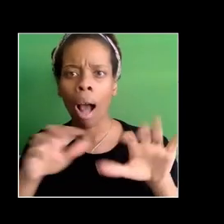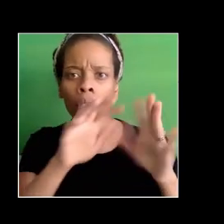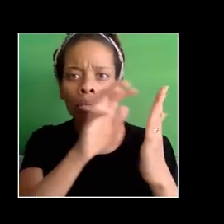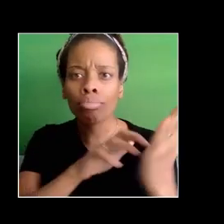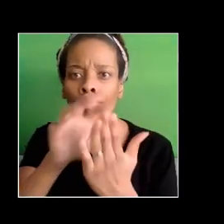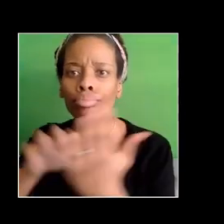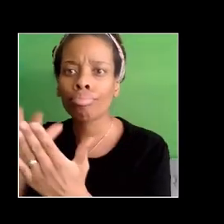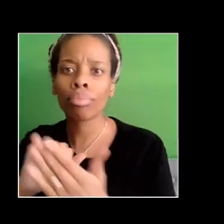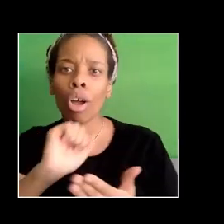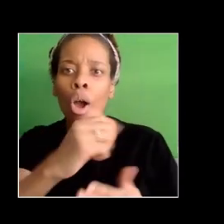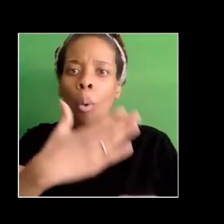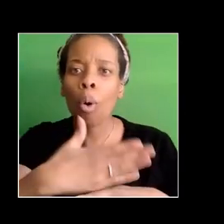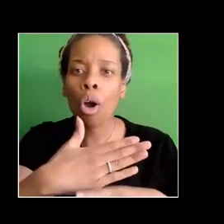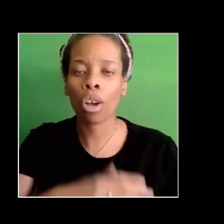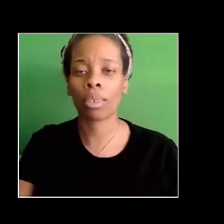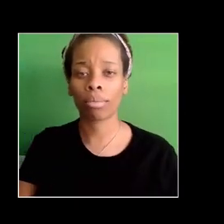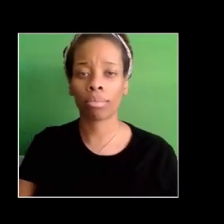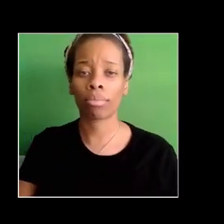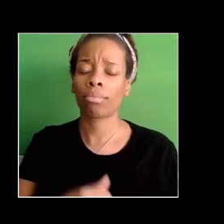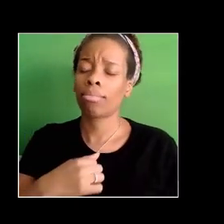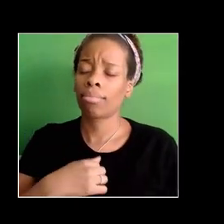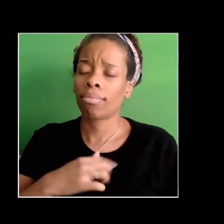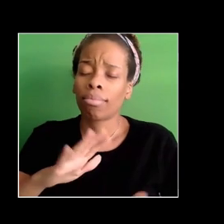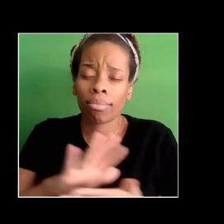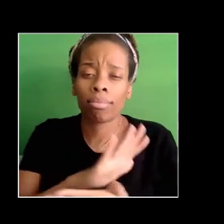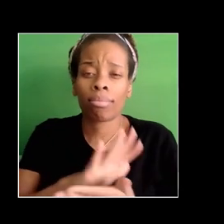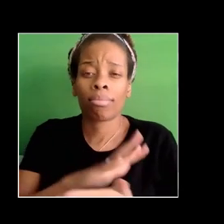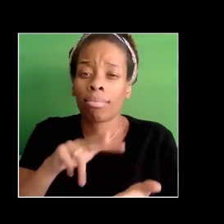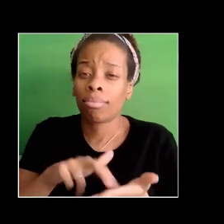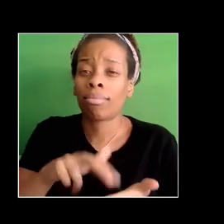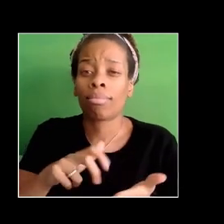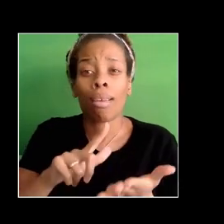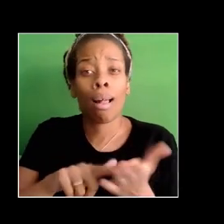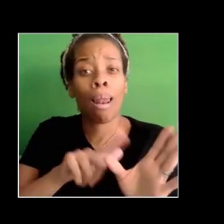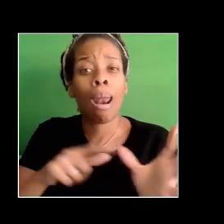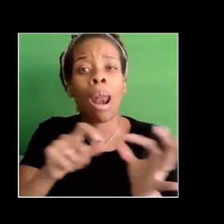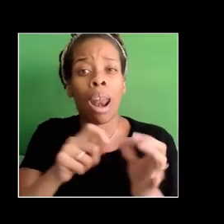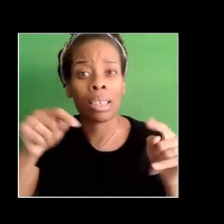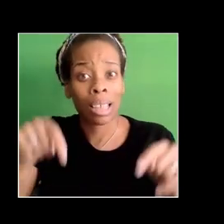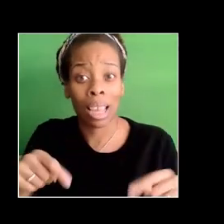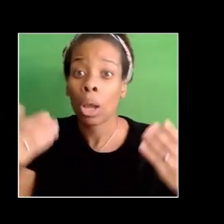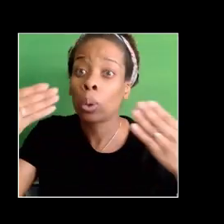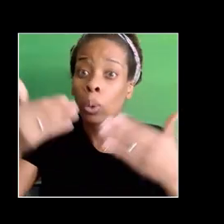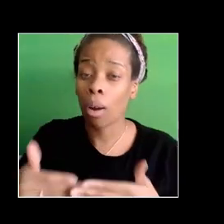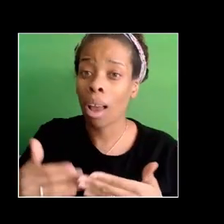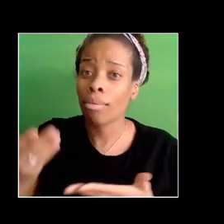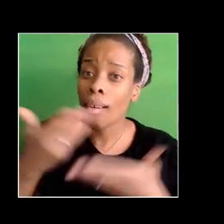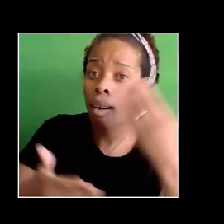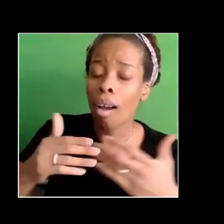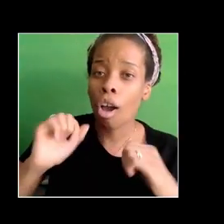her. I'm really thrilled that we're able to have Lynette with us this evening to share her thoughts and ideas.